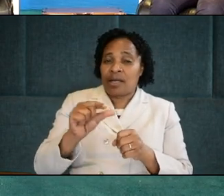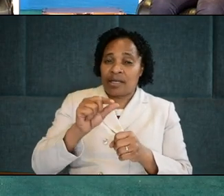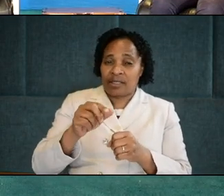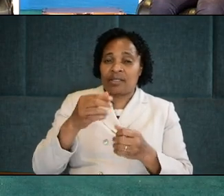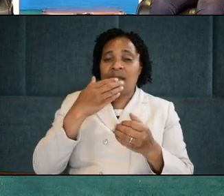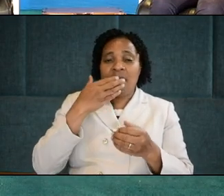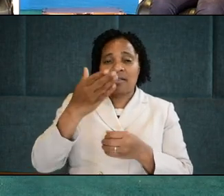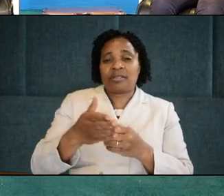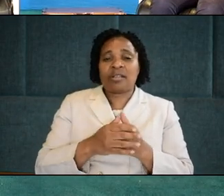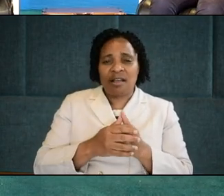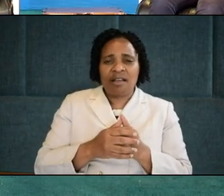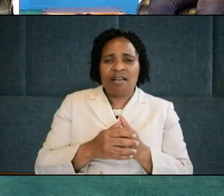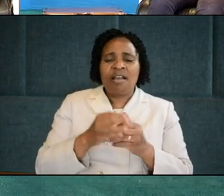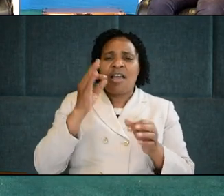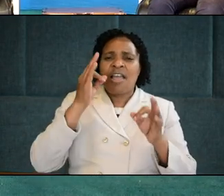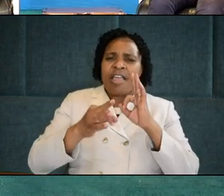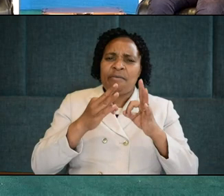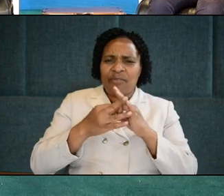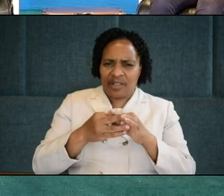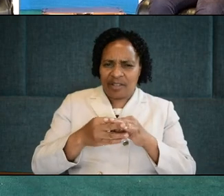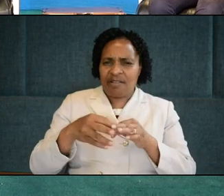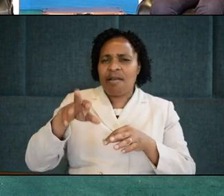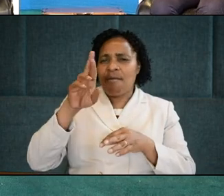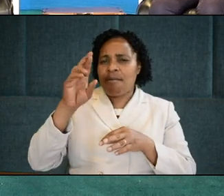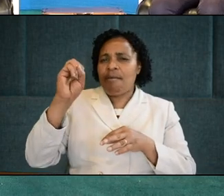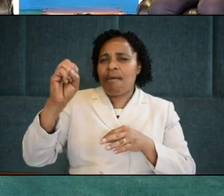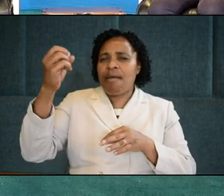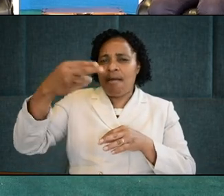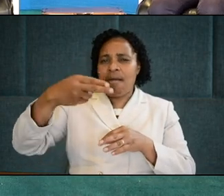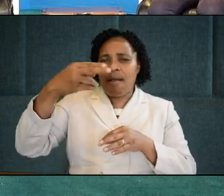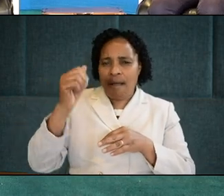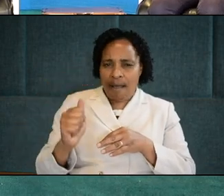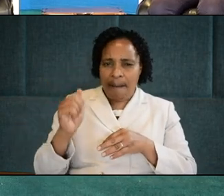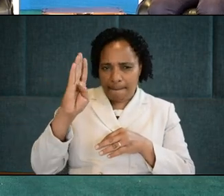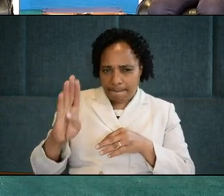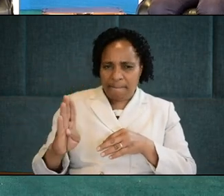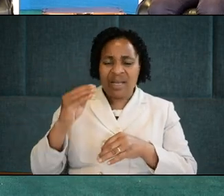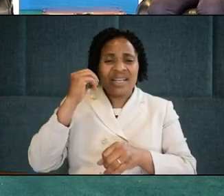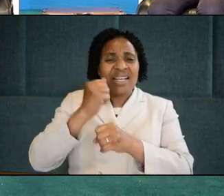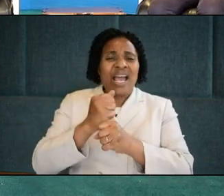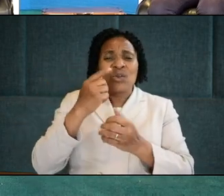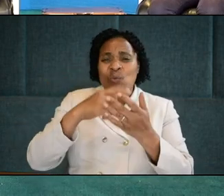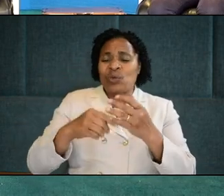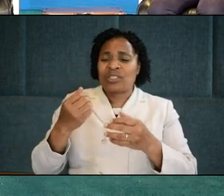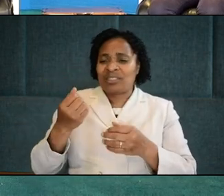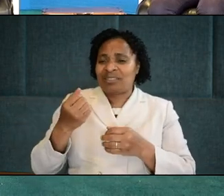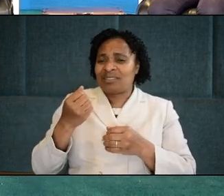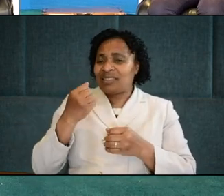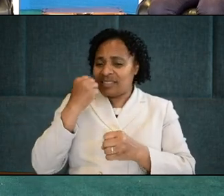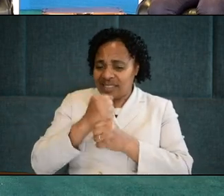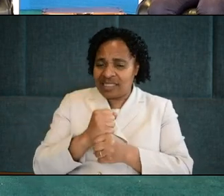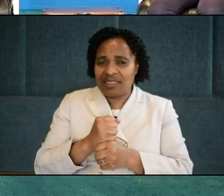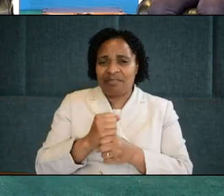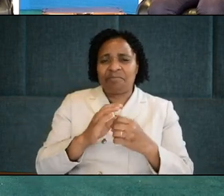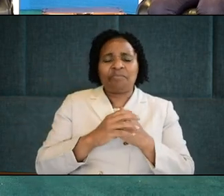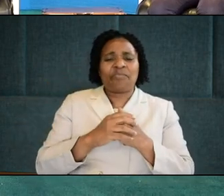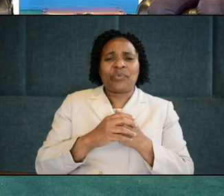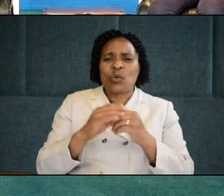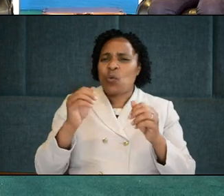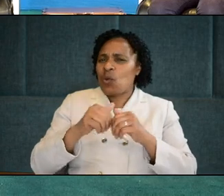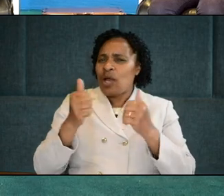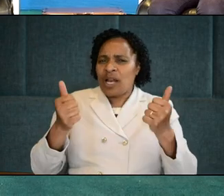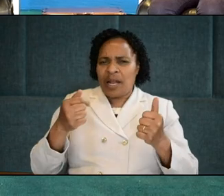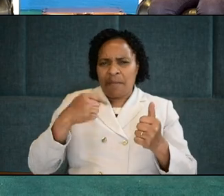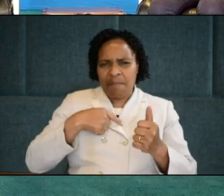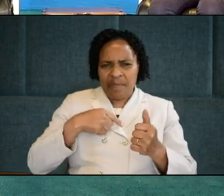done if you had been Rahab? Would you have done what you did when the spies came? Well, I